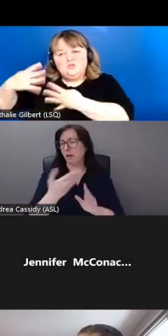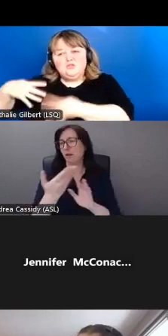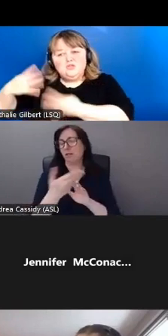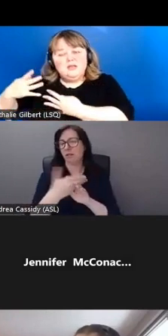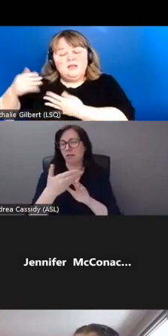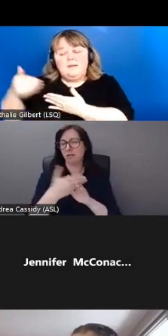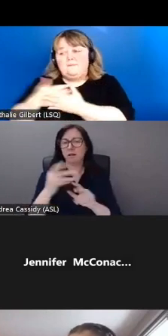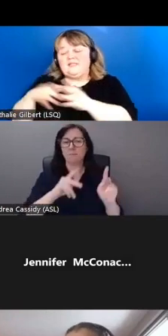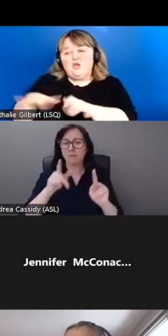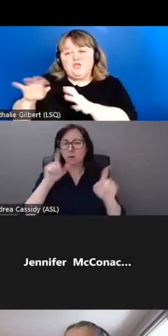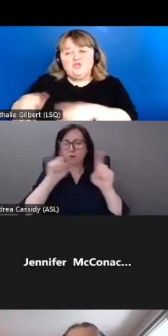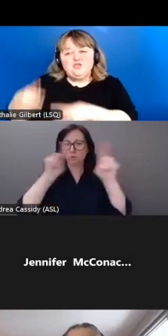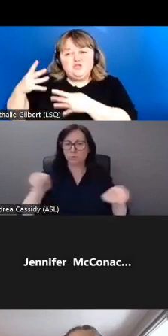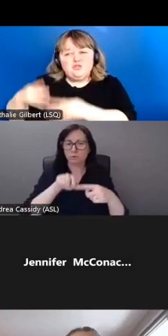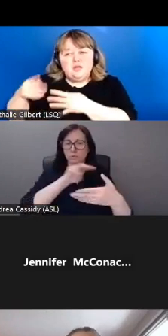screen readers.